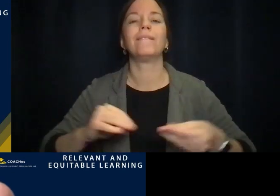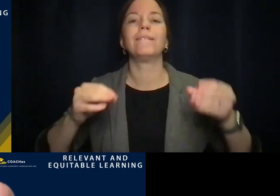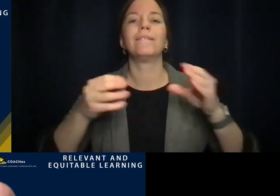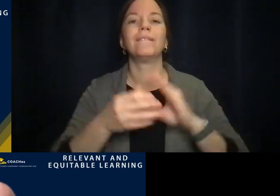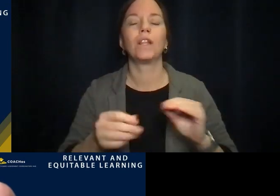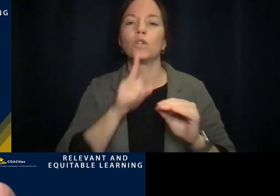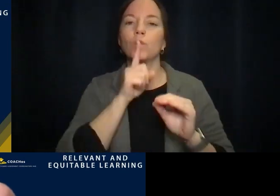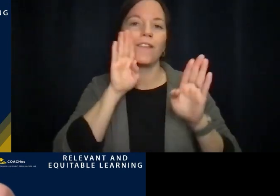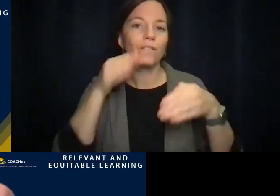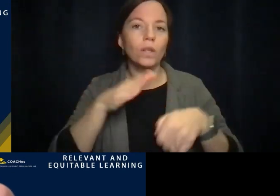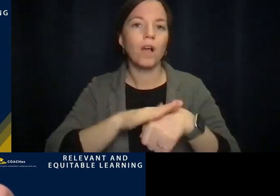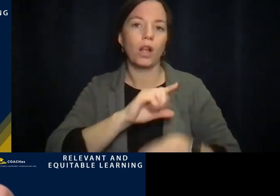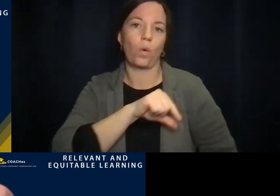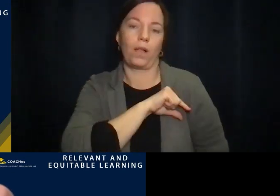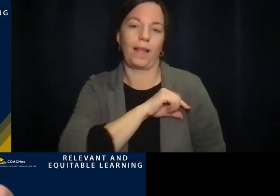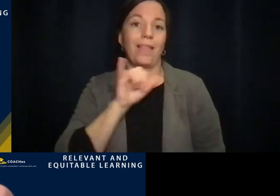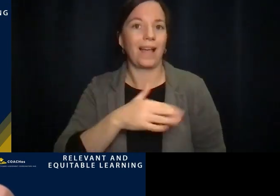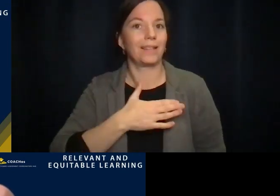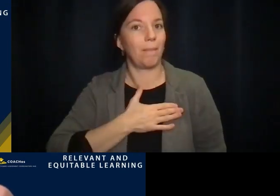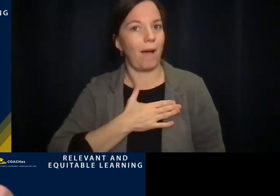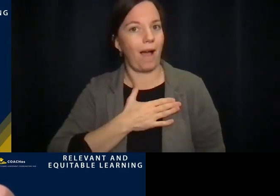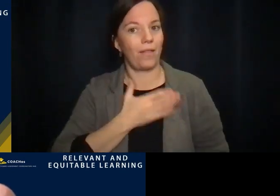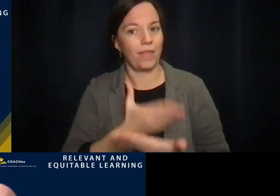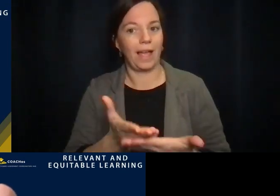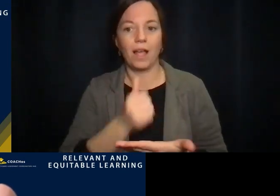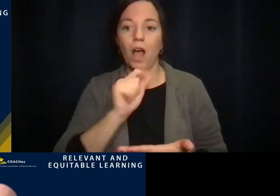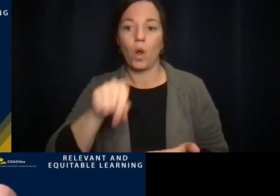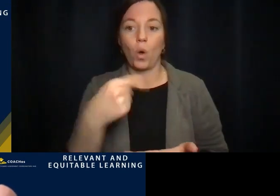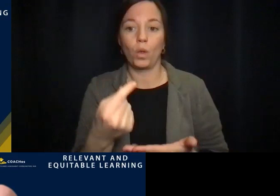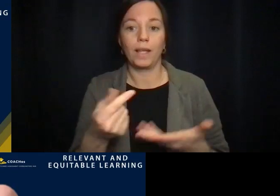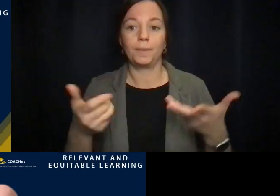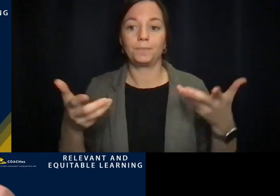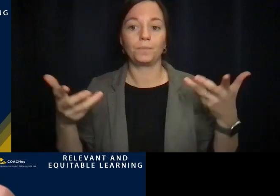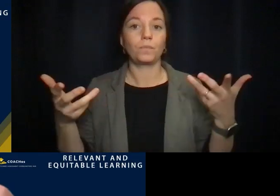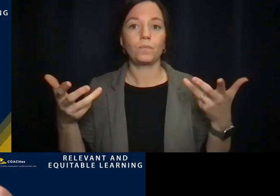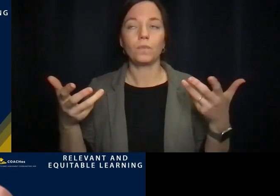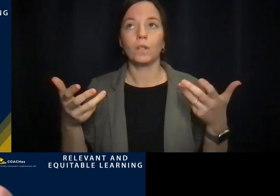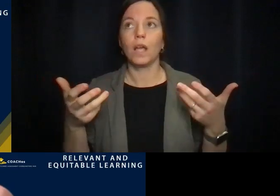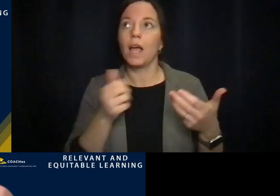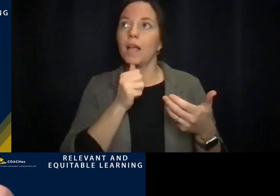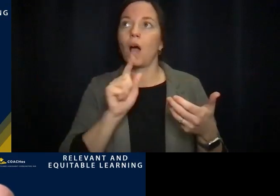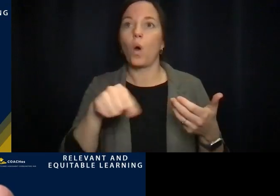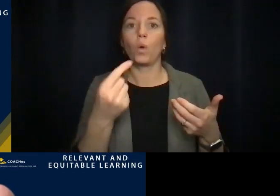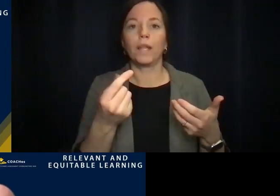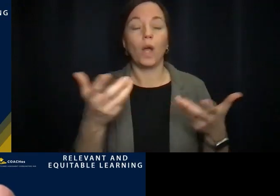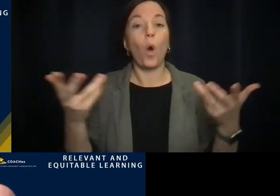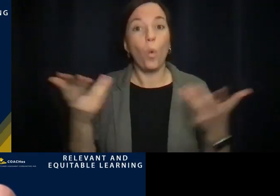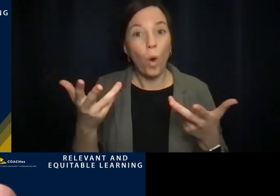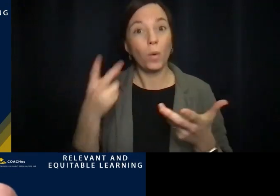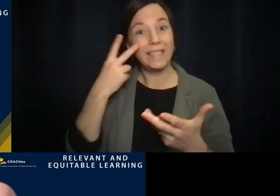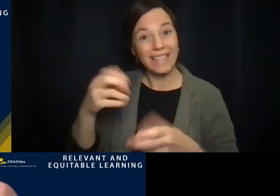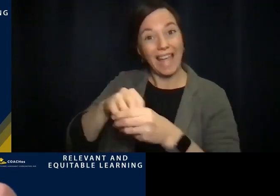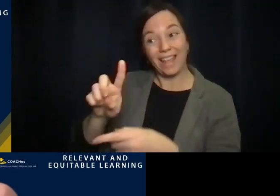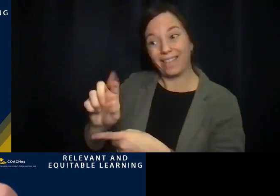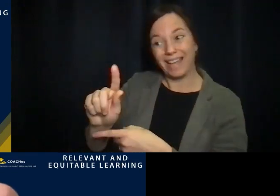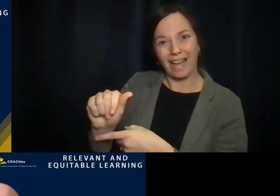on quality, because that's my key things. It's not just what is it like, oh, what do you see in the findings? That's cool. But